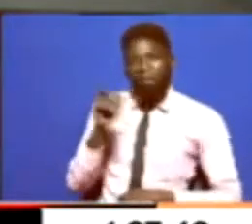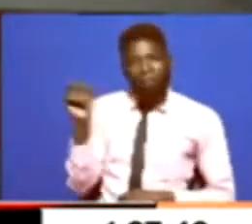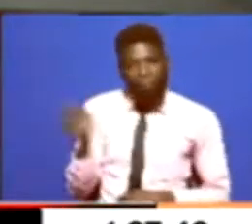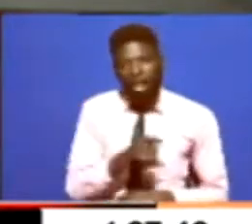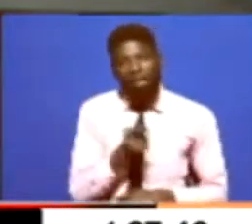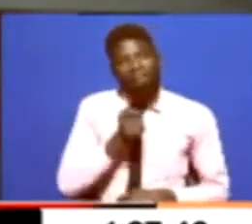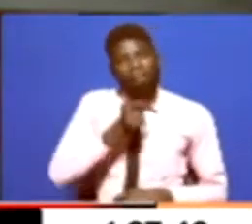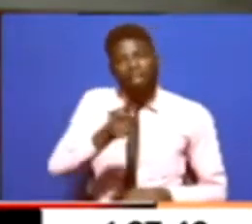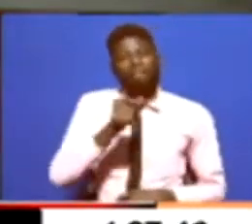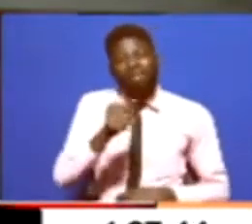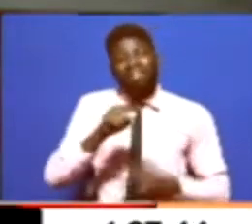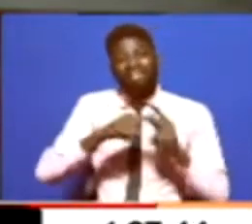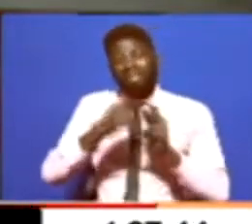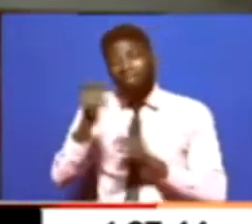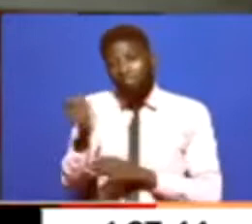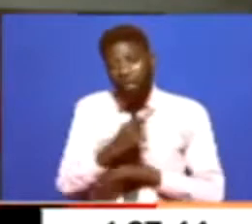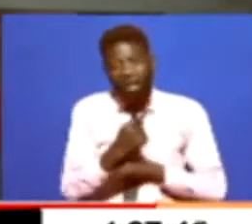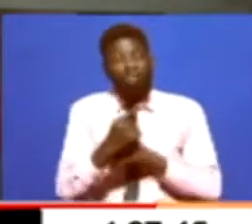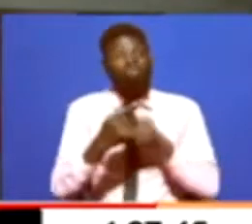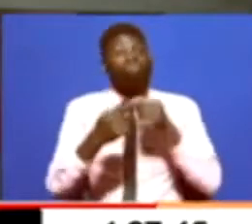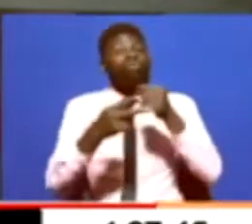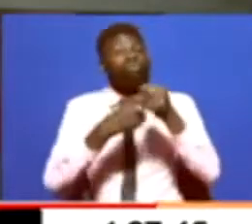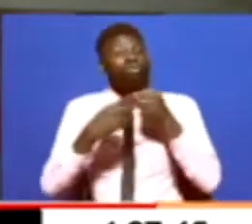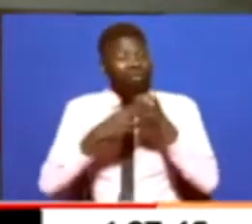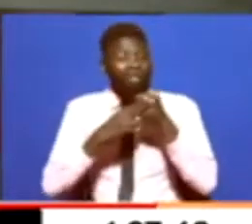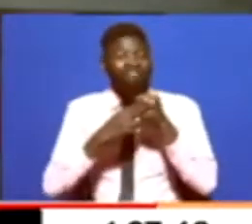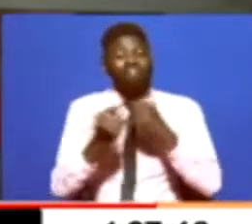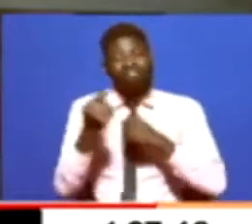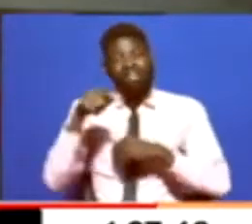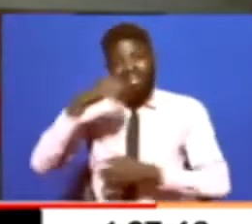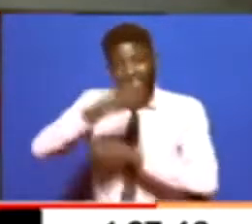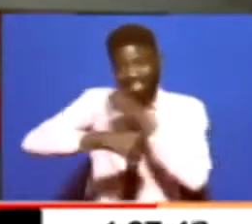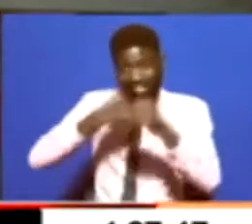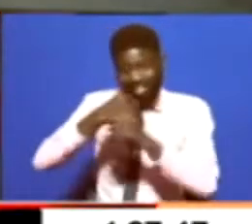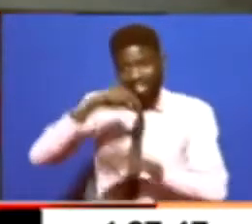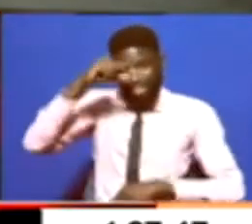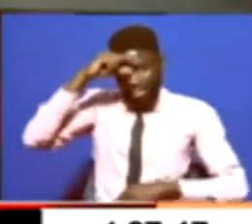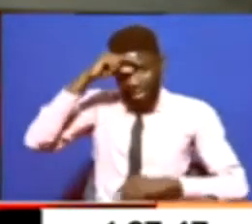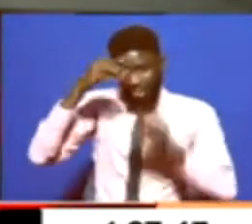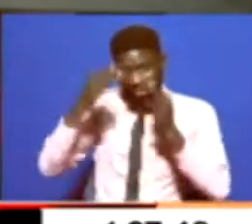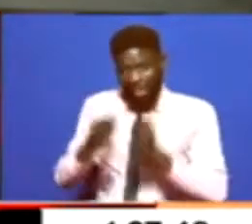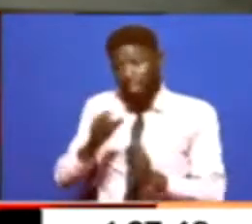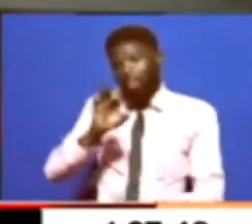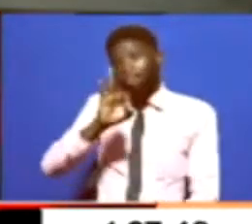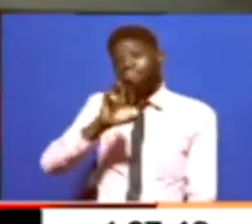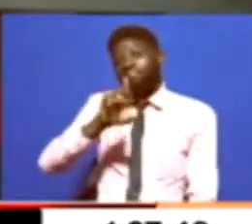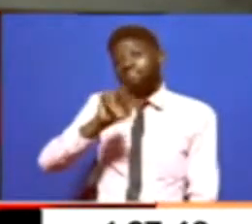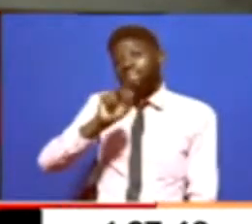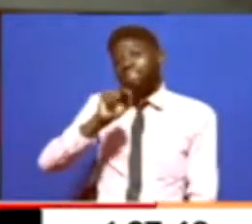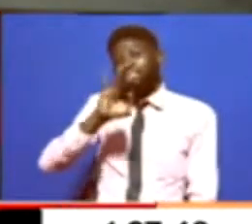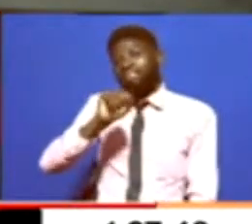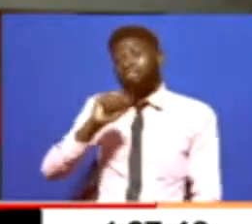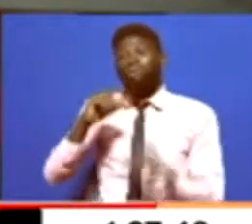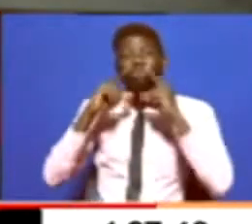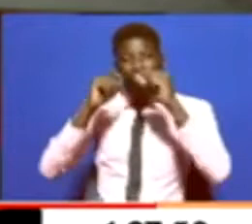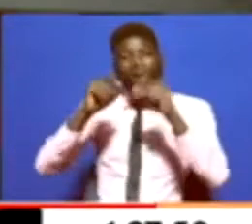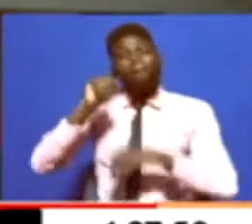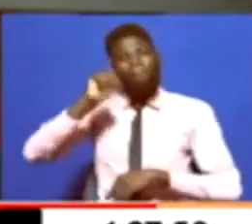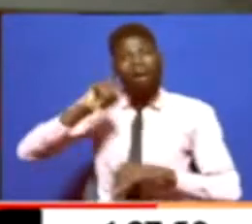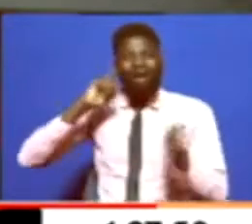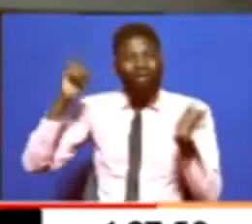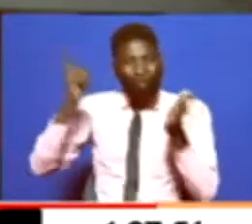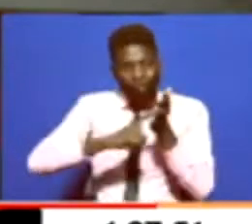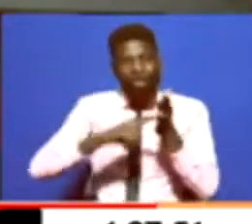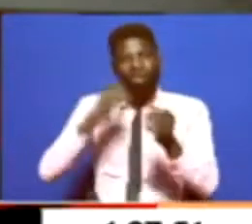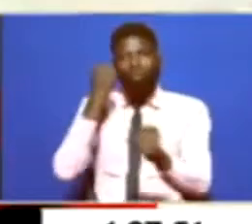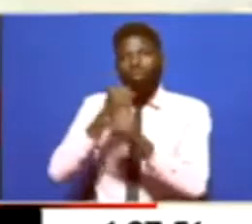year. This follows a directive by Governor Francis Kimemia in a bid to recognize the role of volunteers in the health service